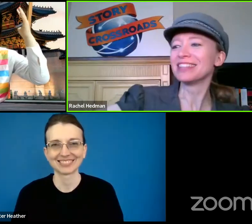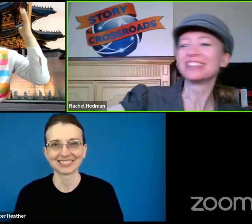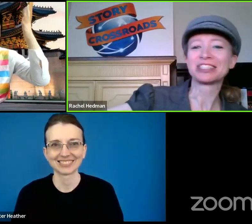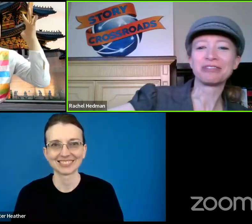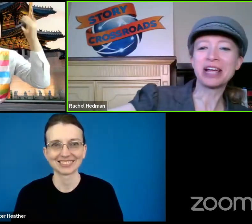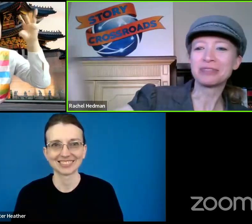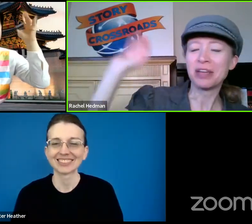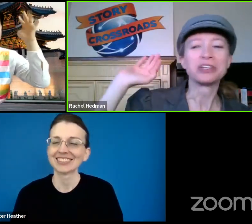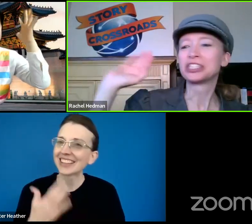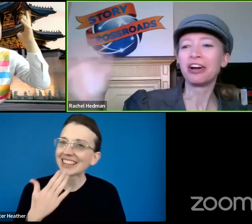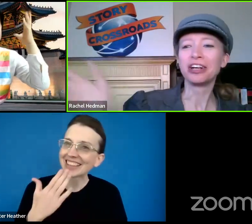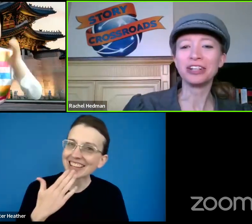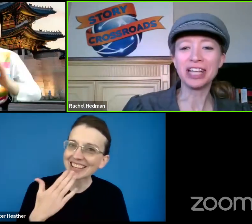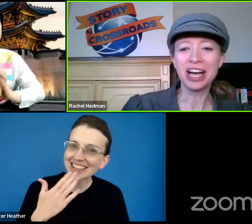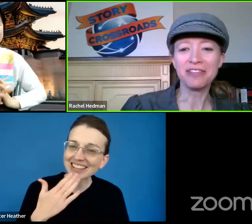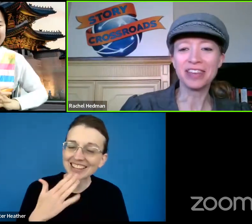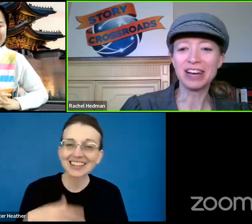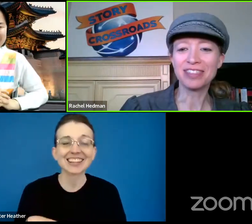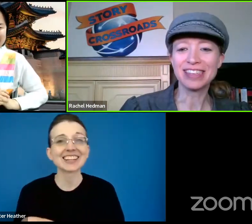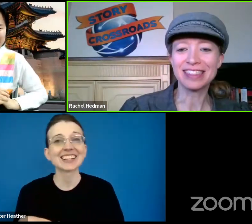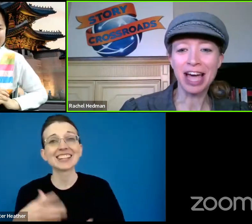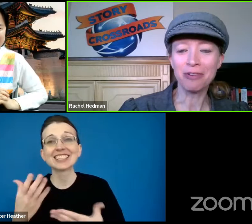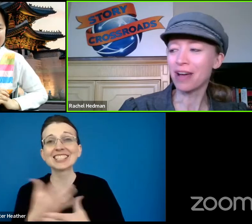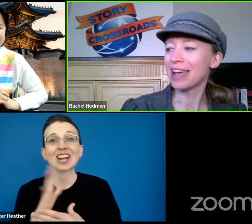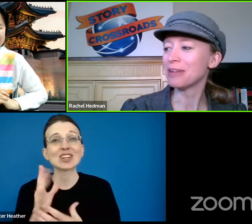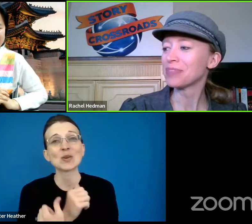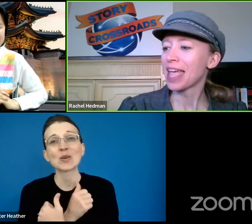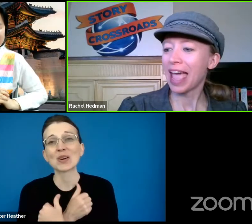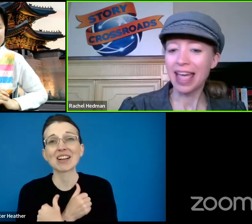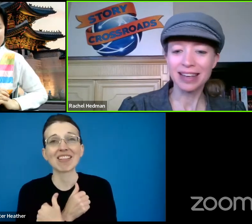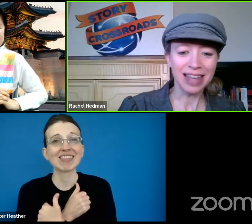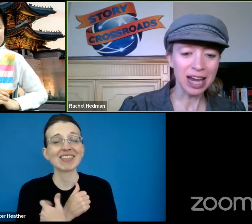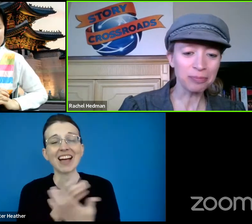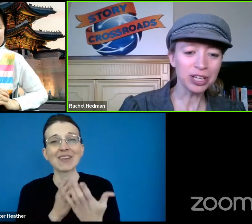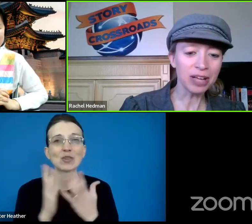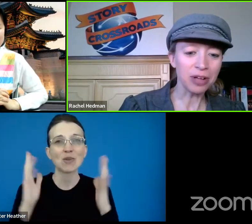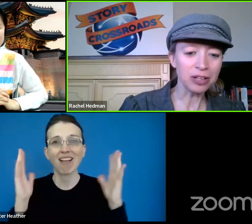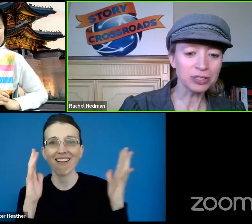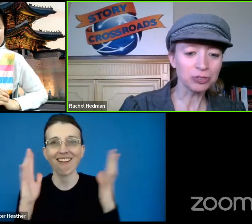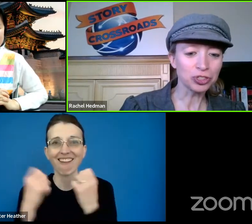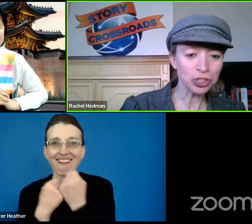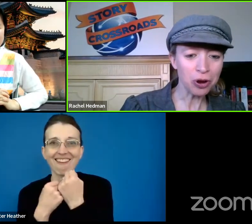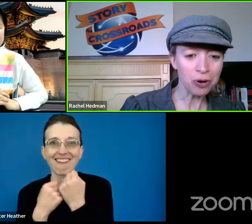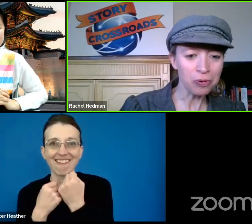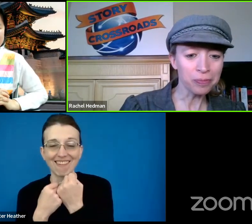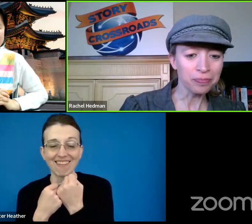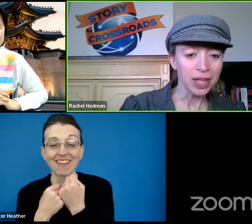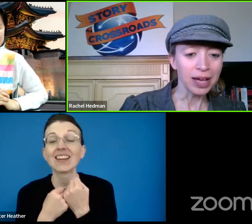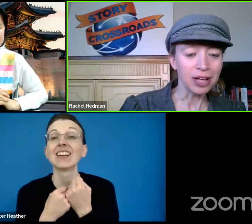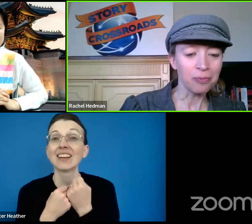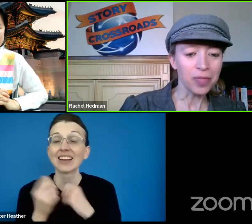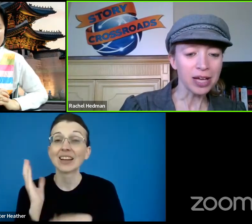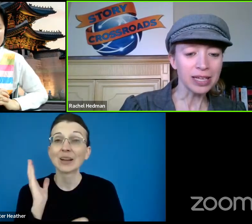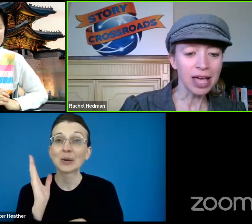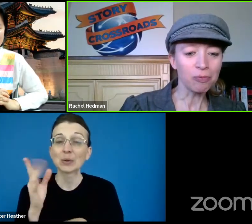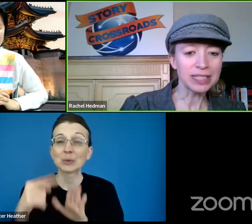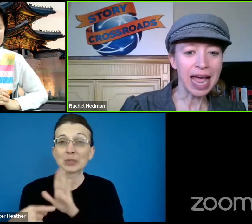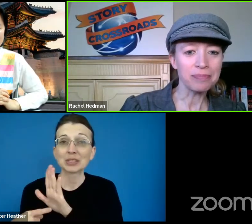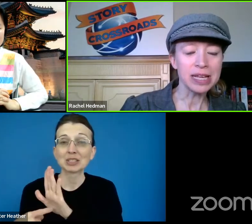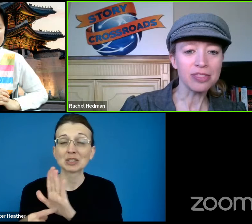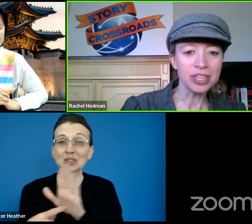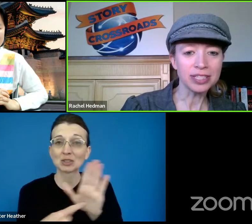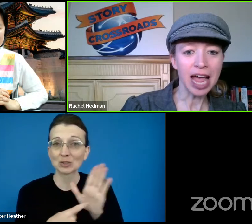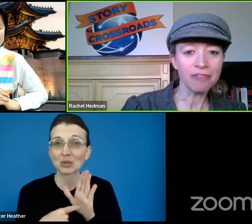Thank you. Streams, share your love and everything that way. And I'm going to also show again